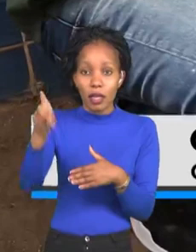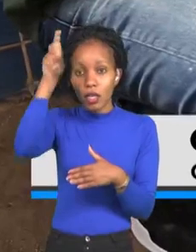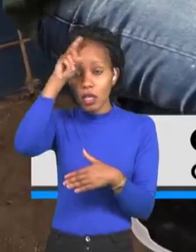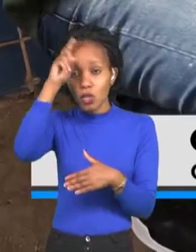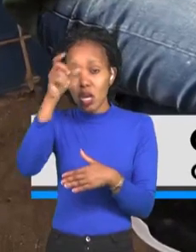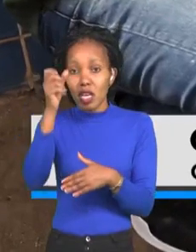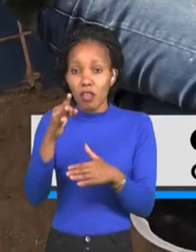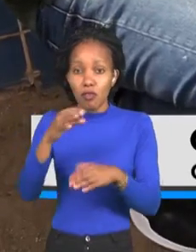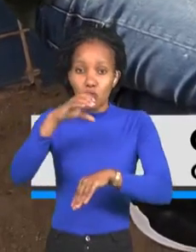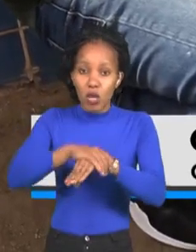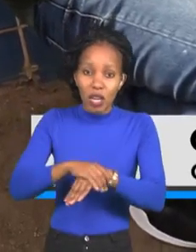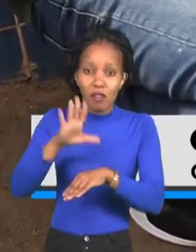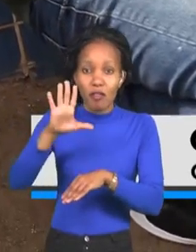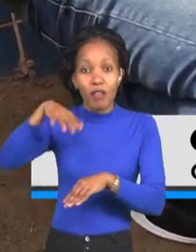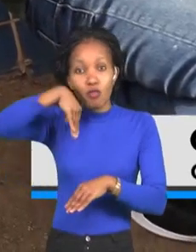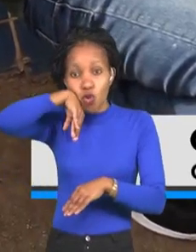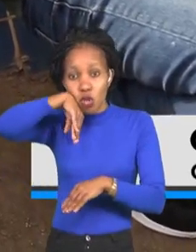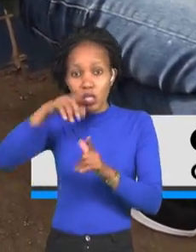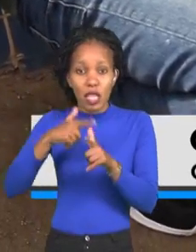hand over at least five strays.